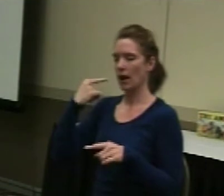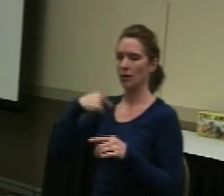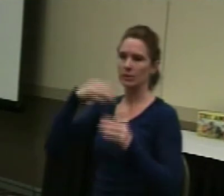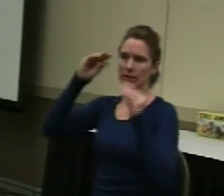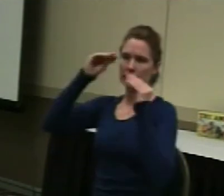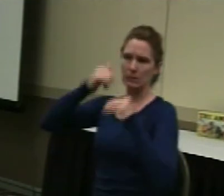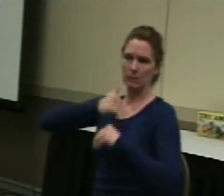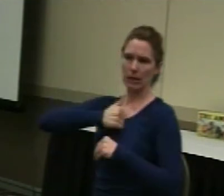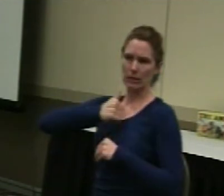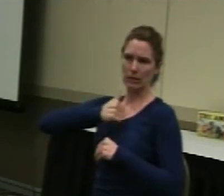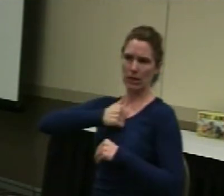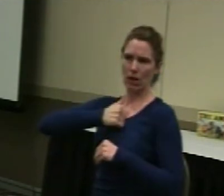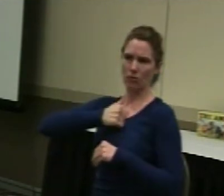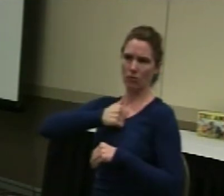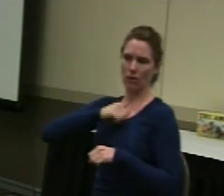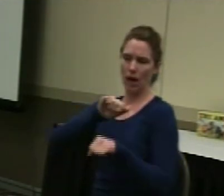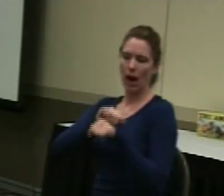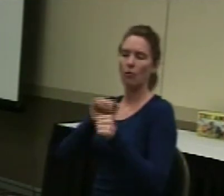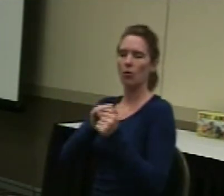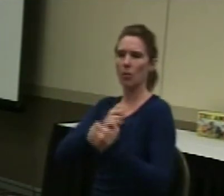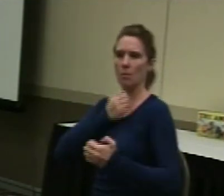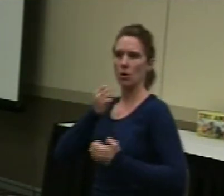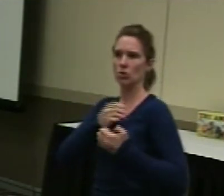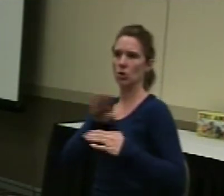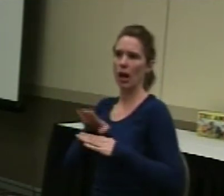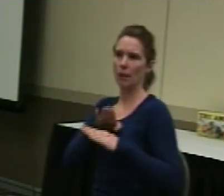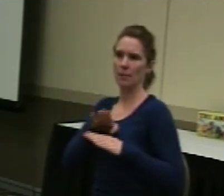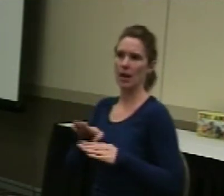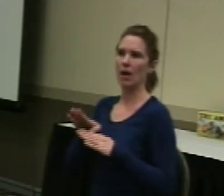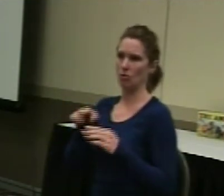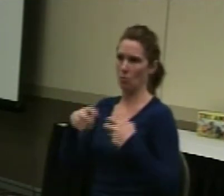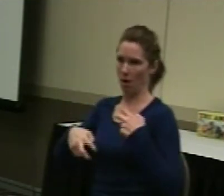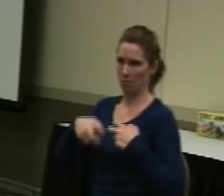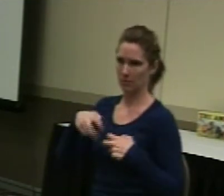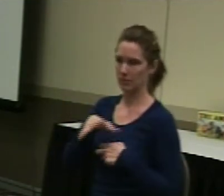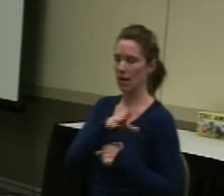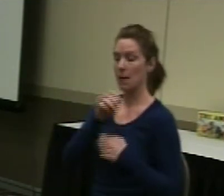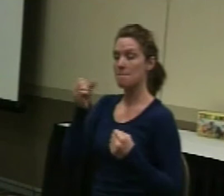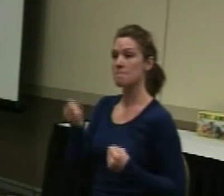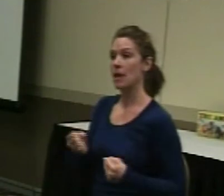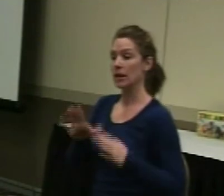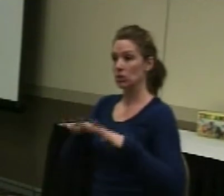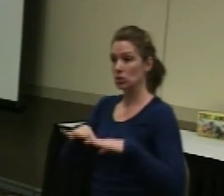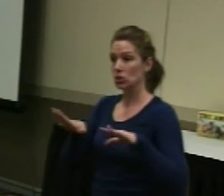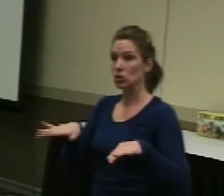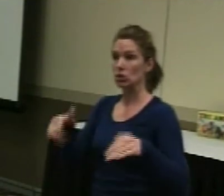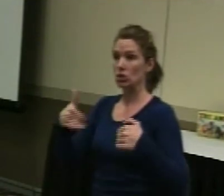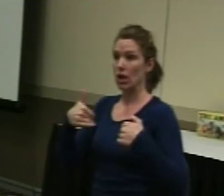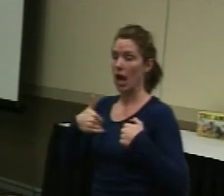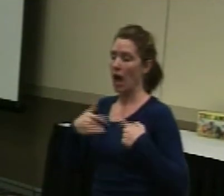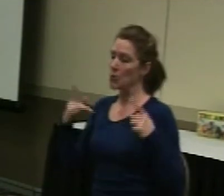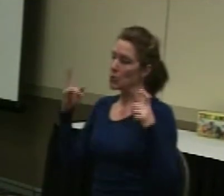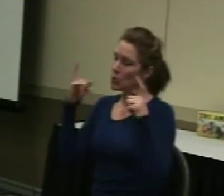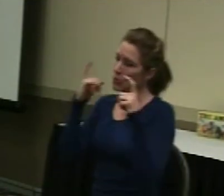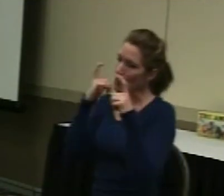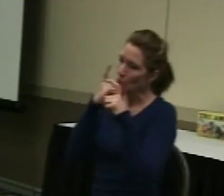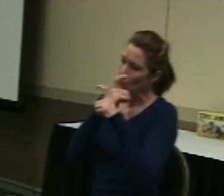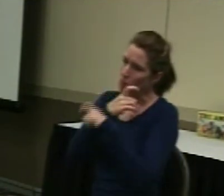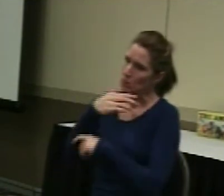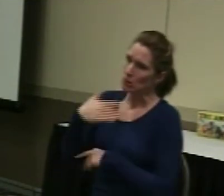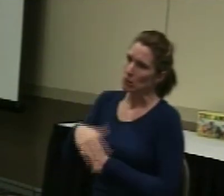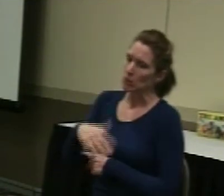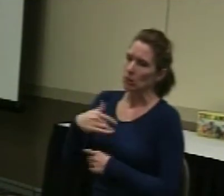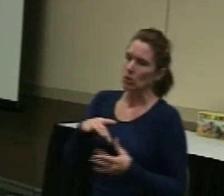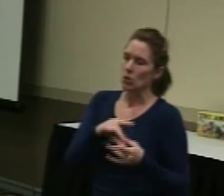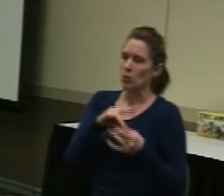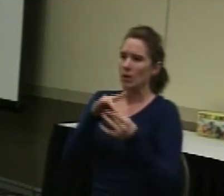myself, I worked with children with emotional and behavior disorders. And many of them had complexities that were